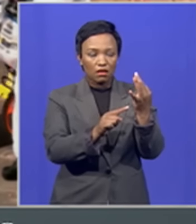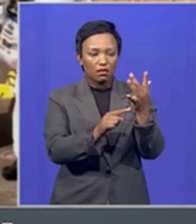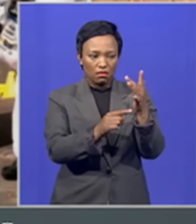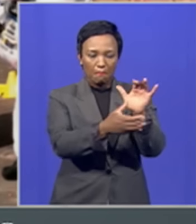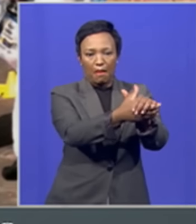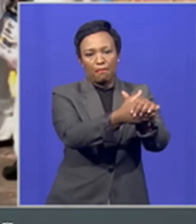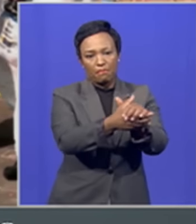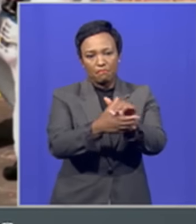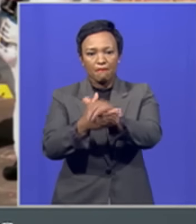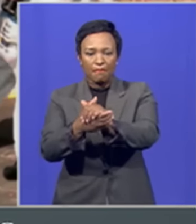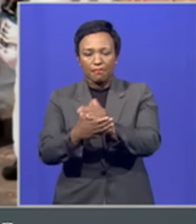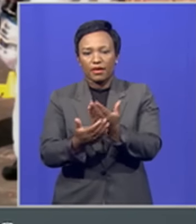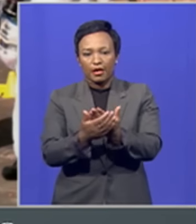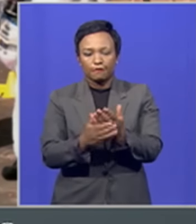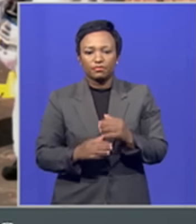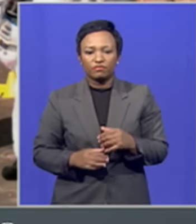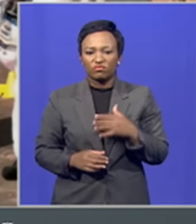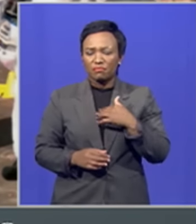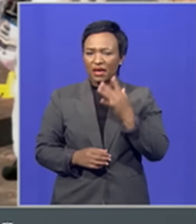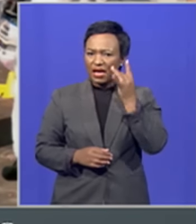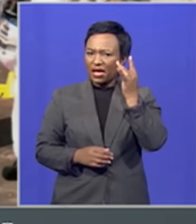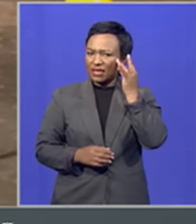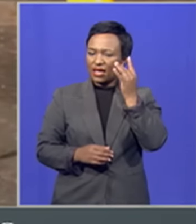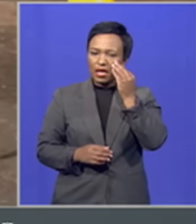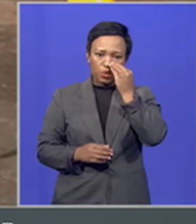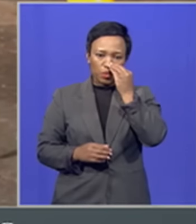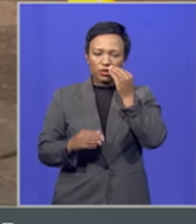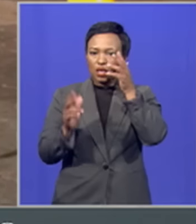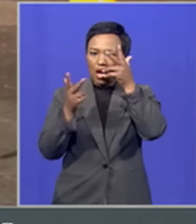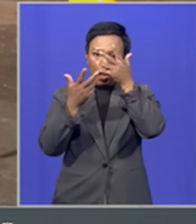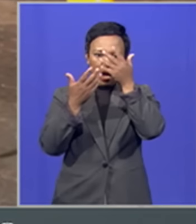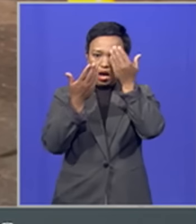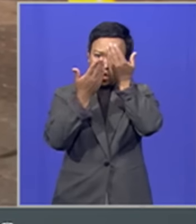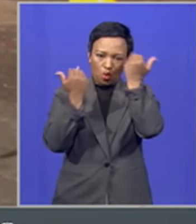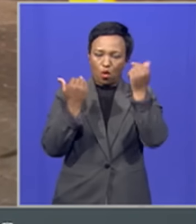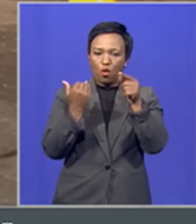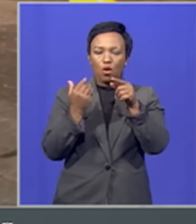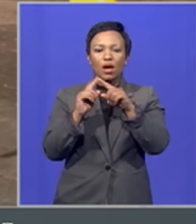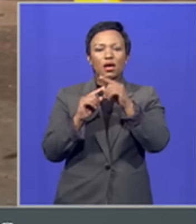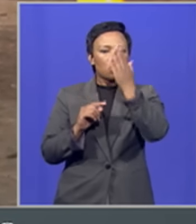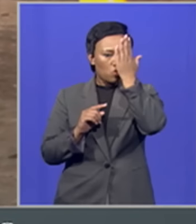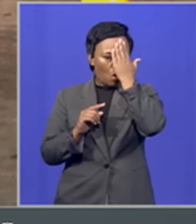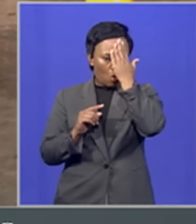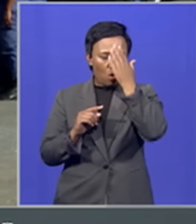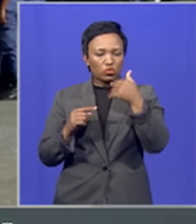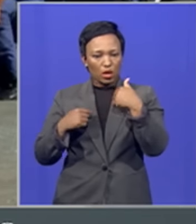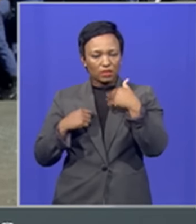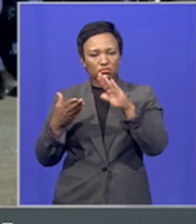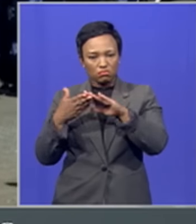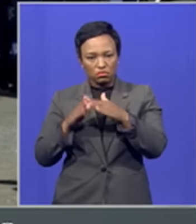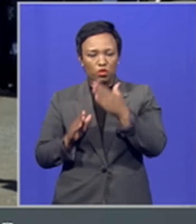They are here on the news, they say they are unknown. They're not unknown, they are known to us.